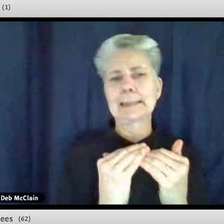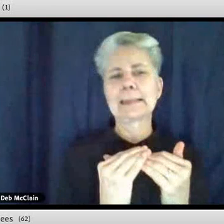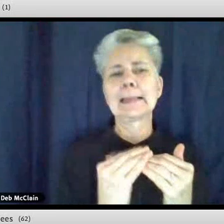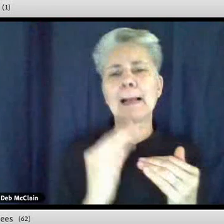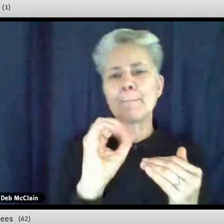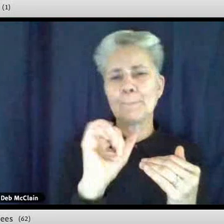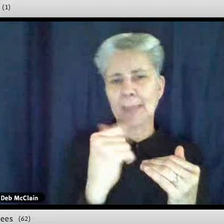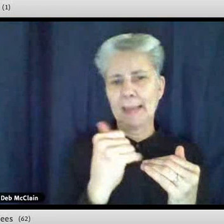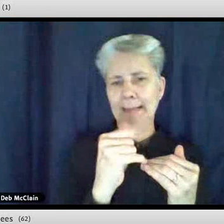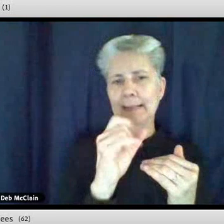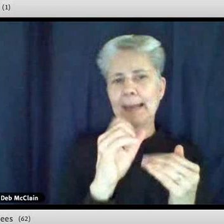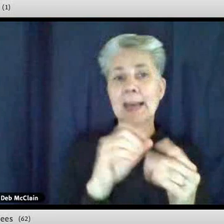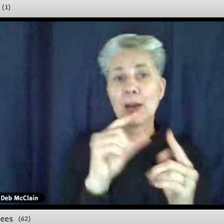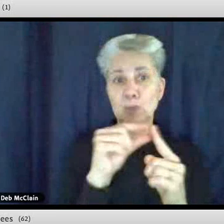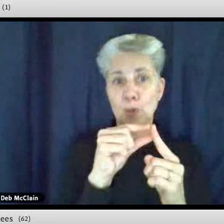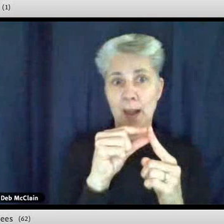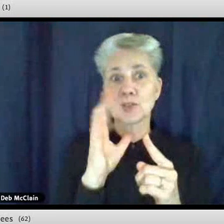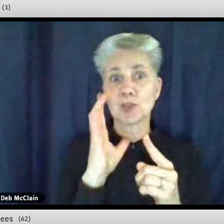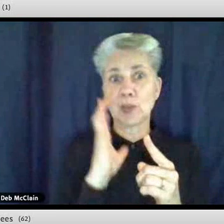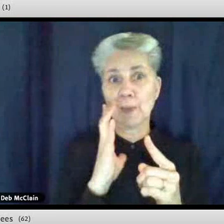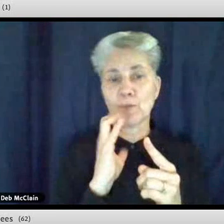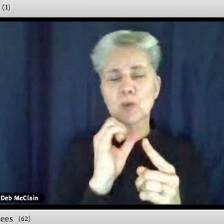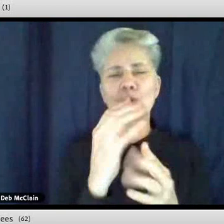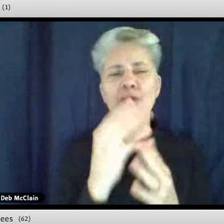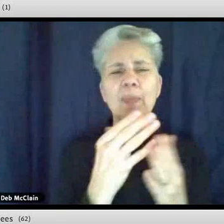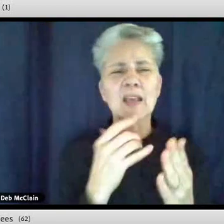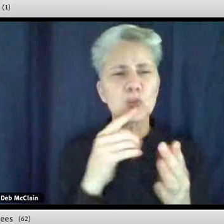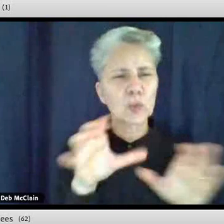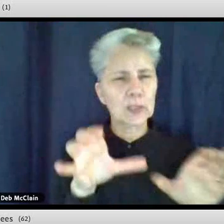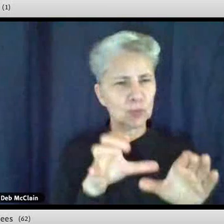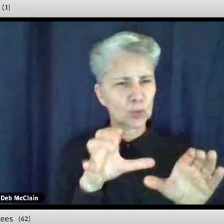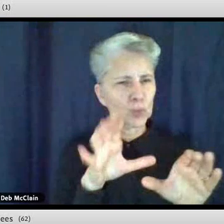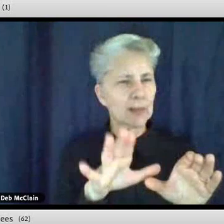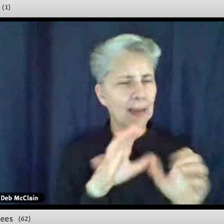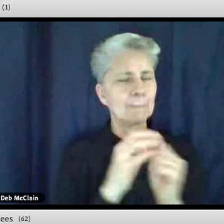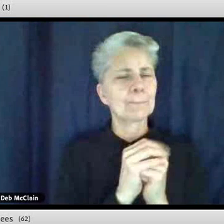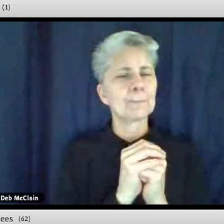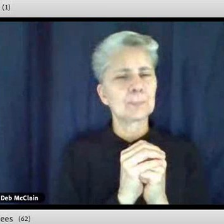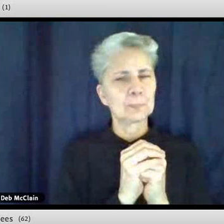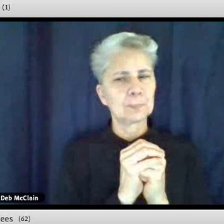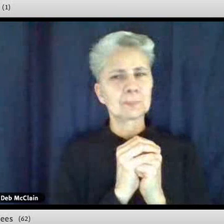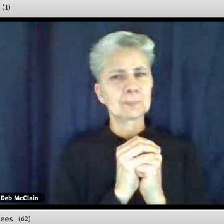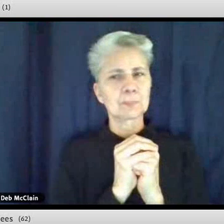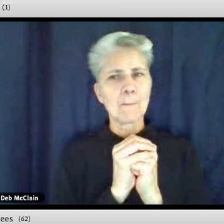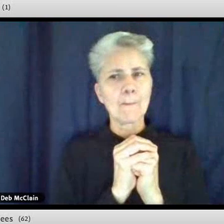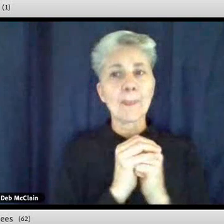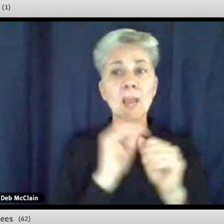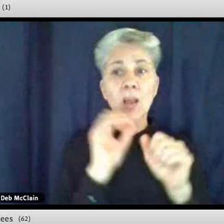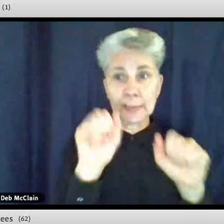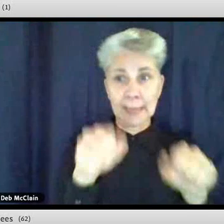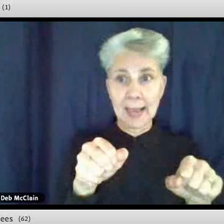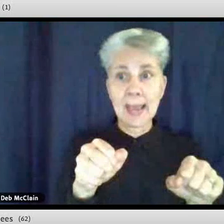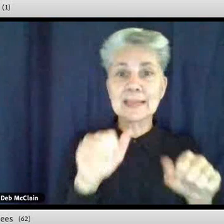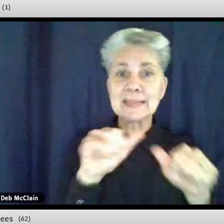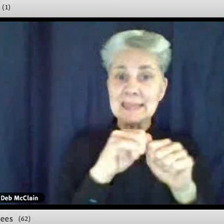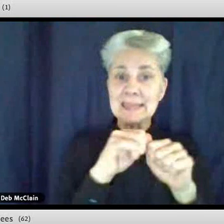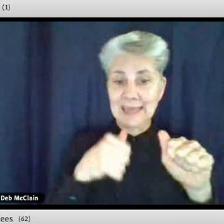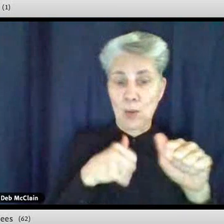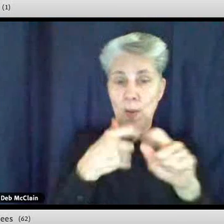to help kind of mitigate. Remember, we used mitigate in our terminology earlier. So some of the things that you can